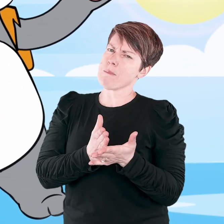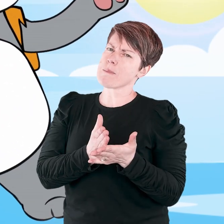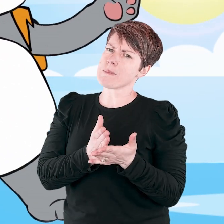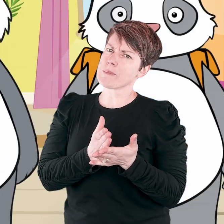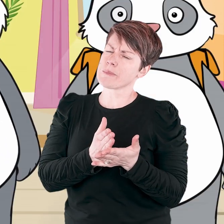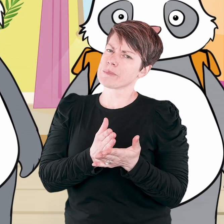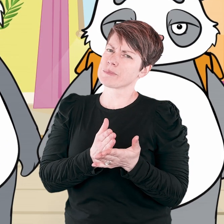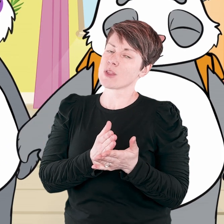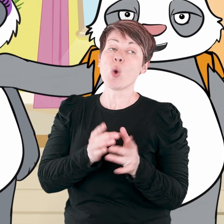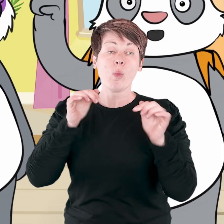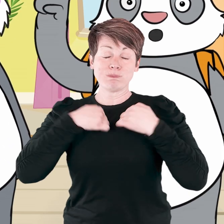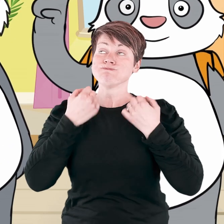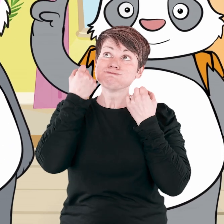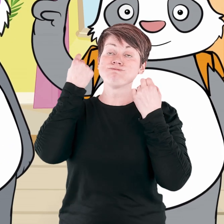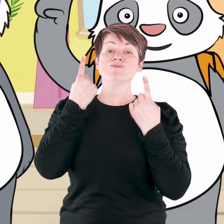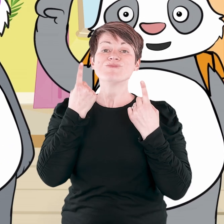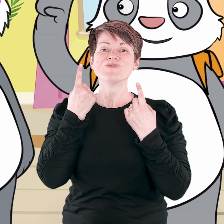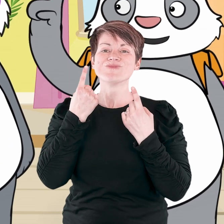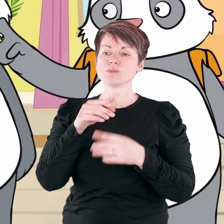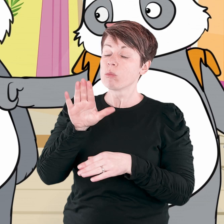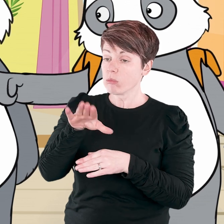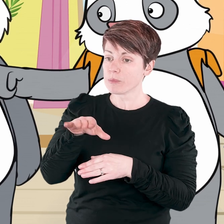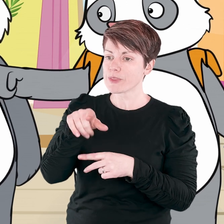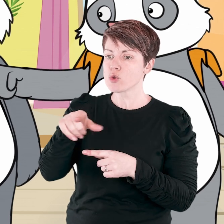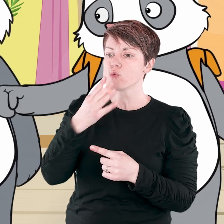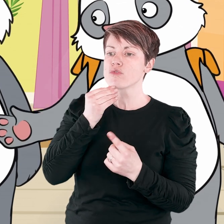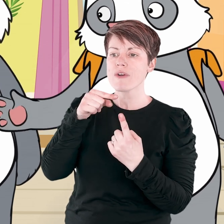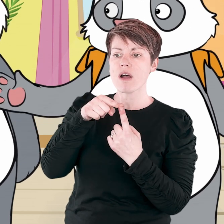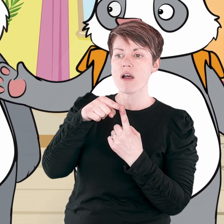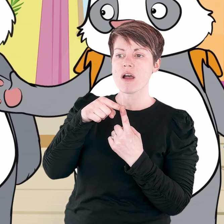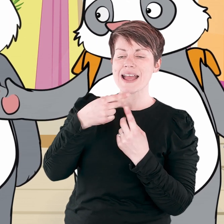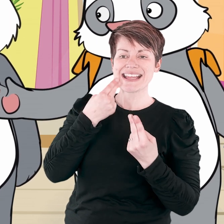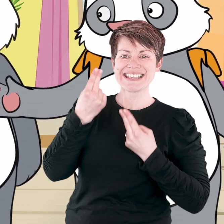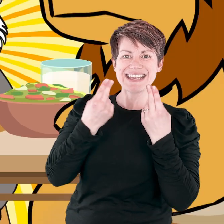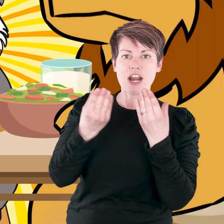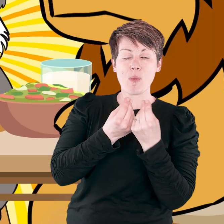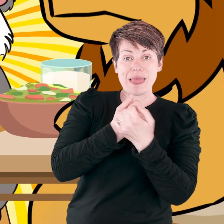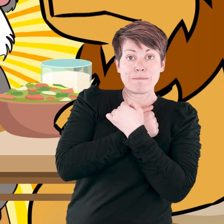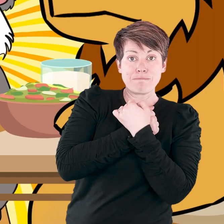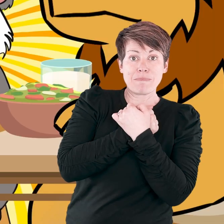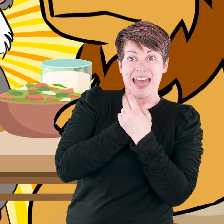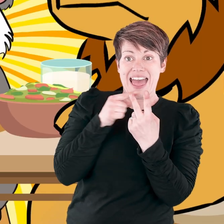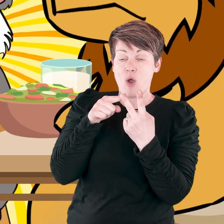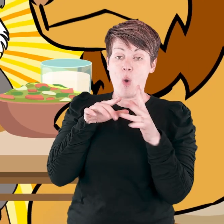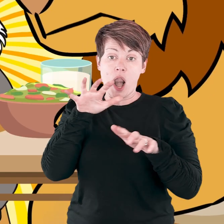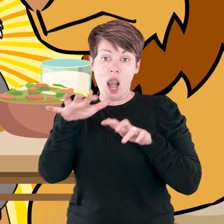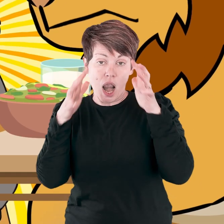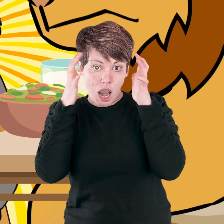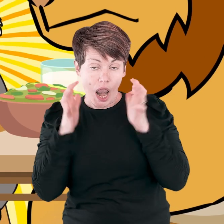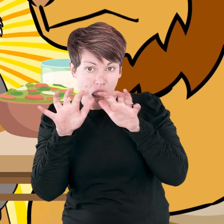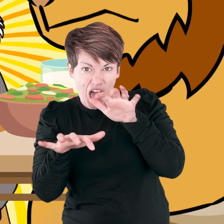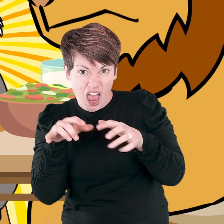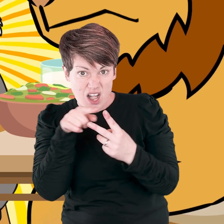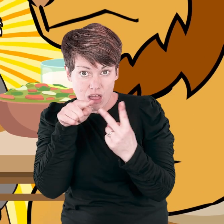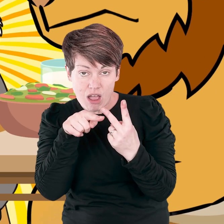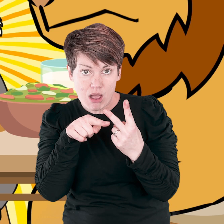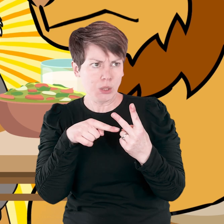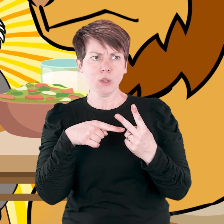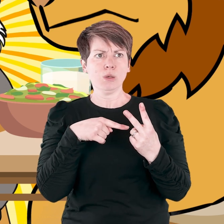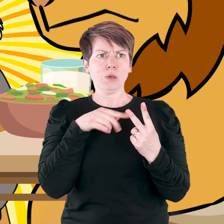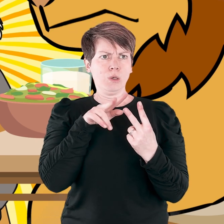definitely. Oh, I've got one. Milo, would you rather have dinner with a bear or a lion?